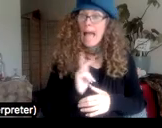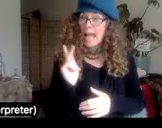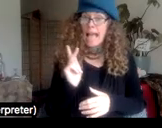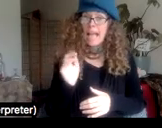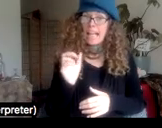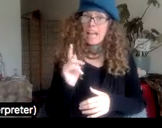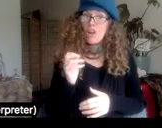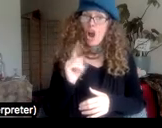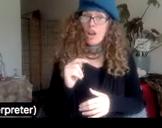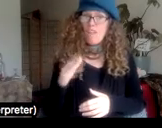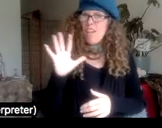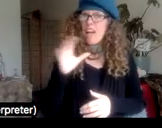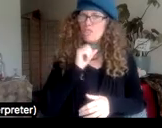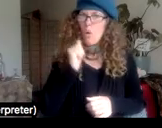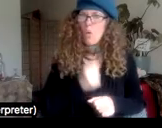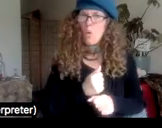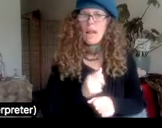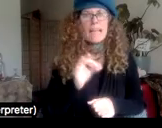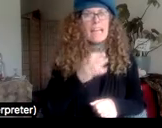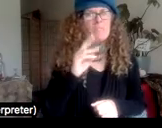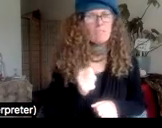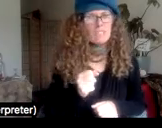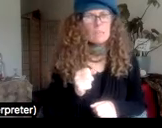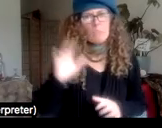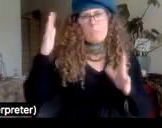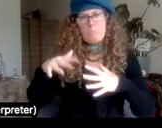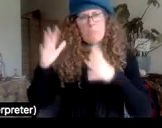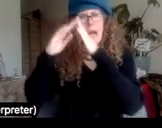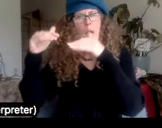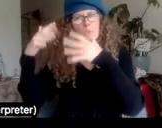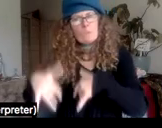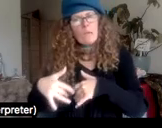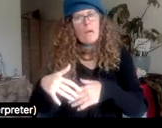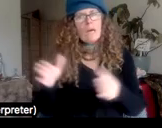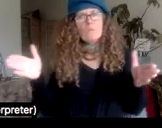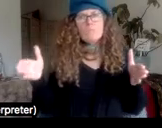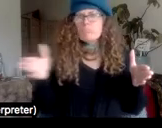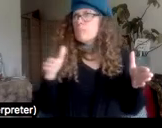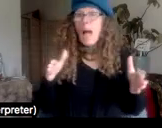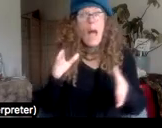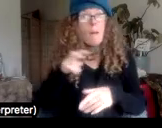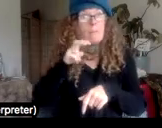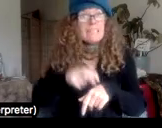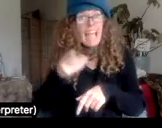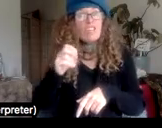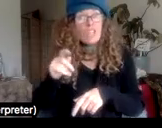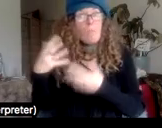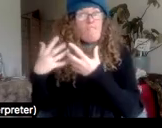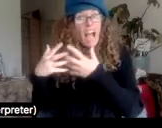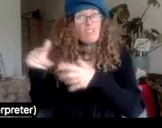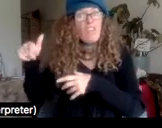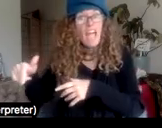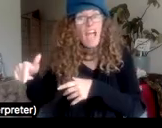in the 1950s, I lived in a rundown parsonage on a block we shared with a potato chip factory